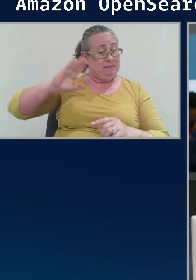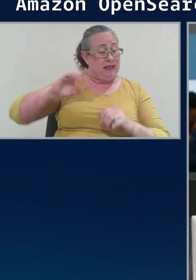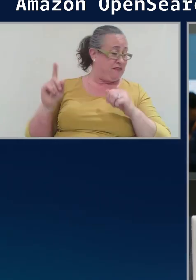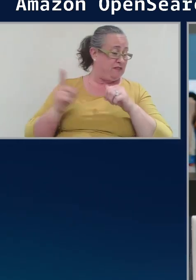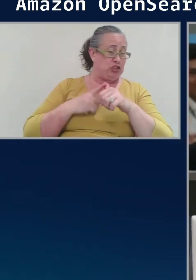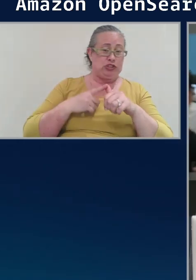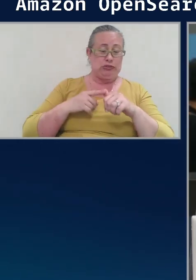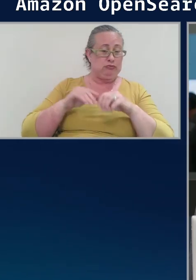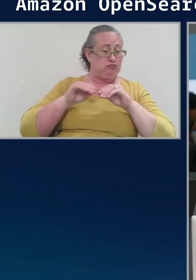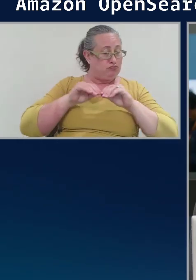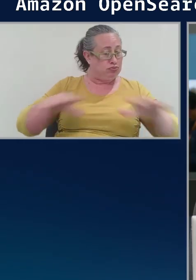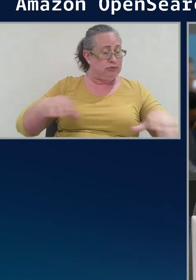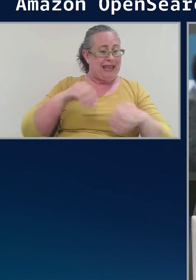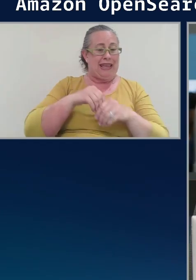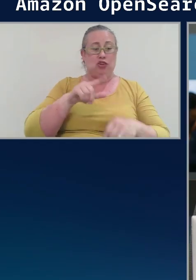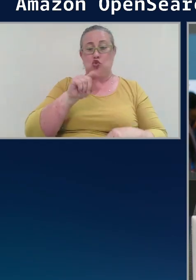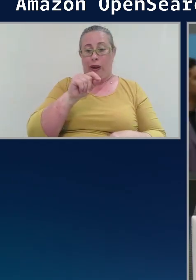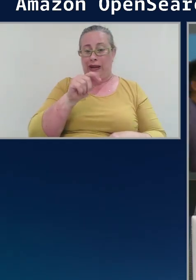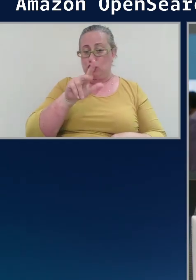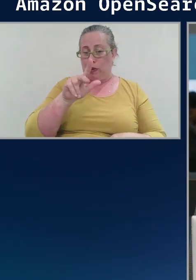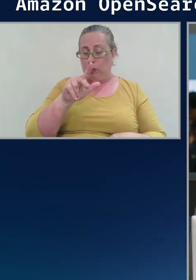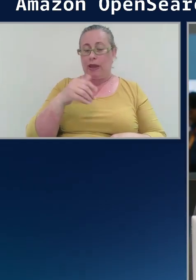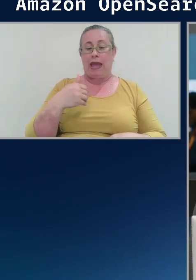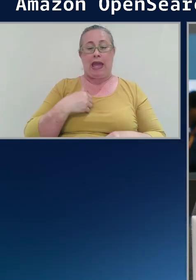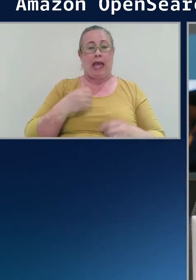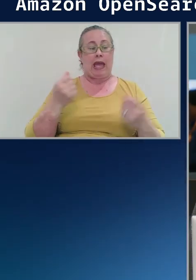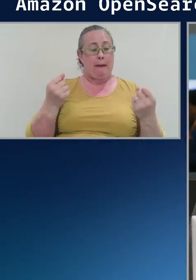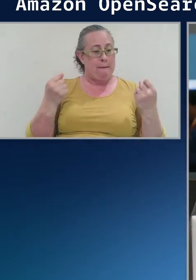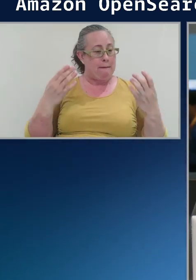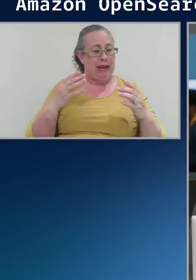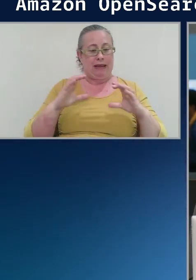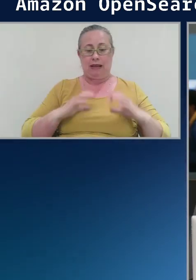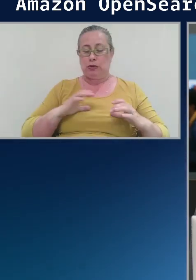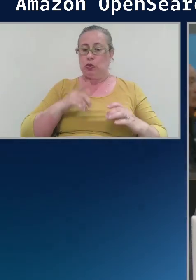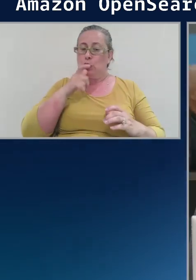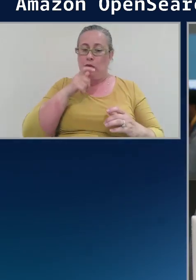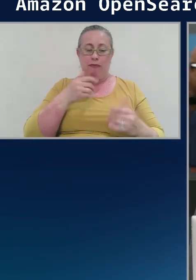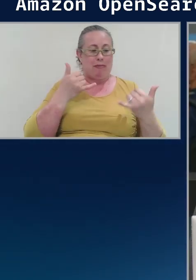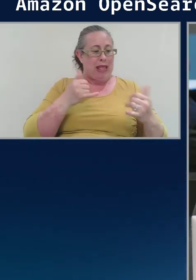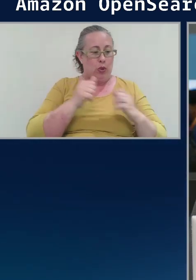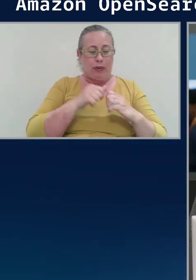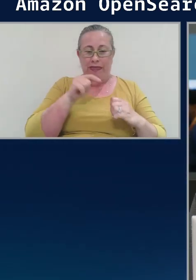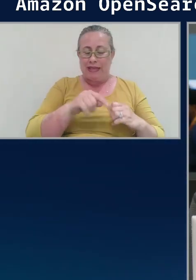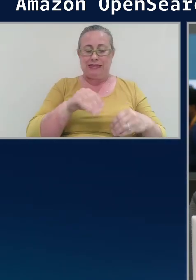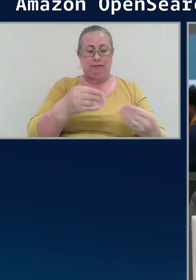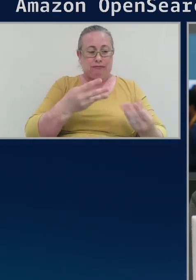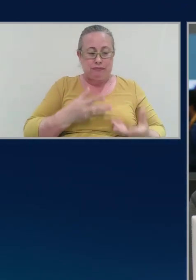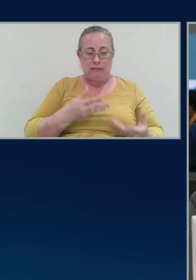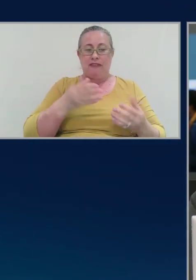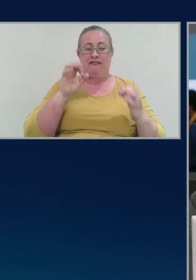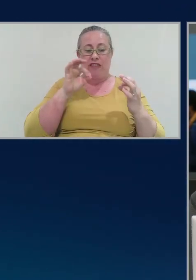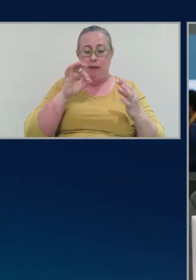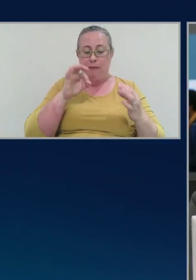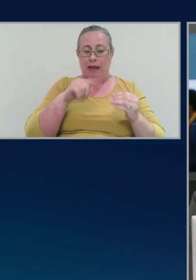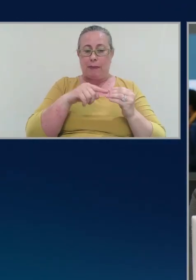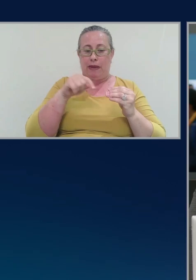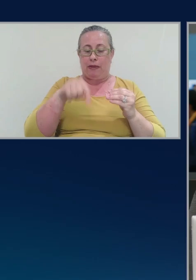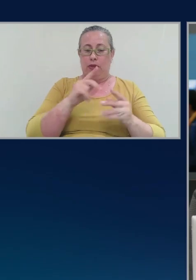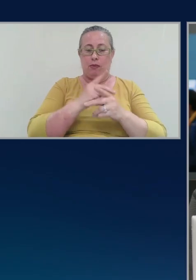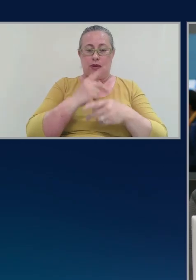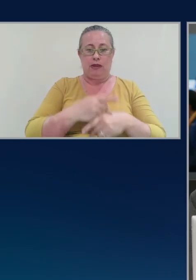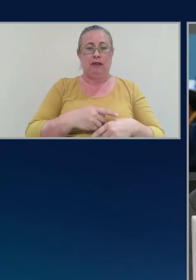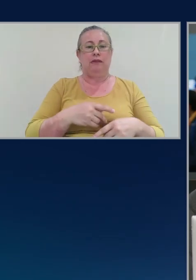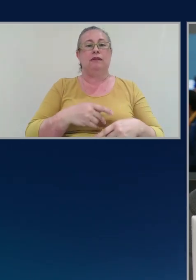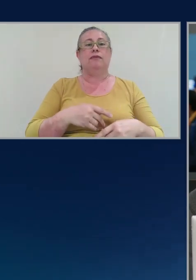in 2023. Okay. We've had a multitude of customers that have played with this, have given us feedback on the product, have